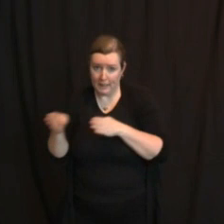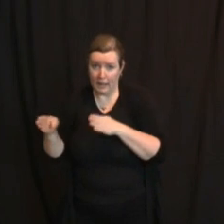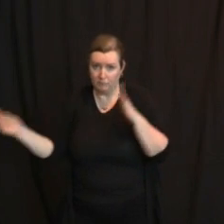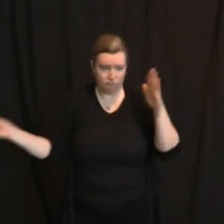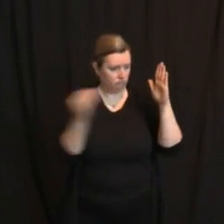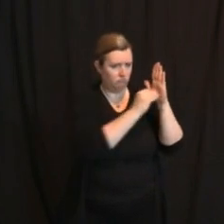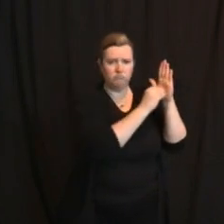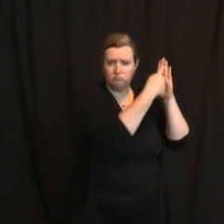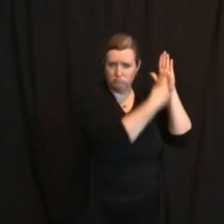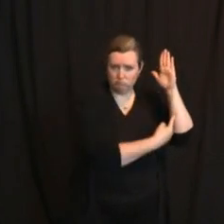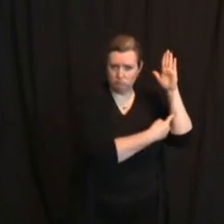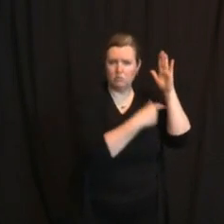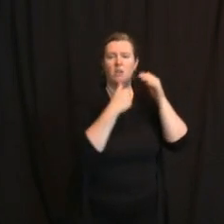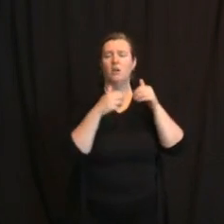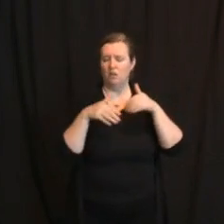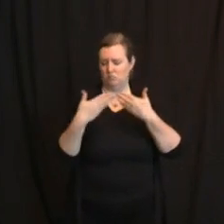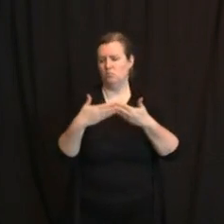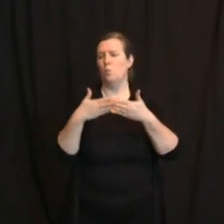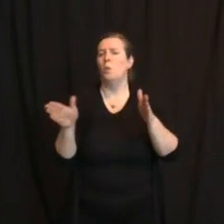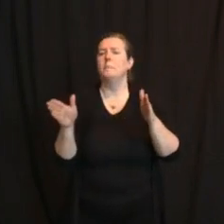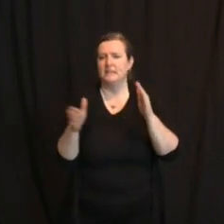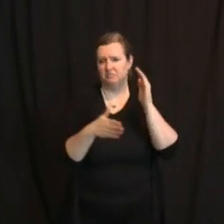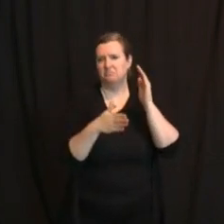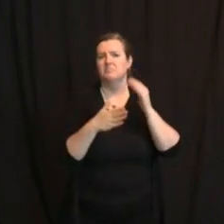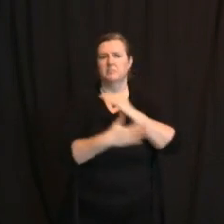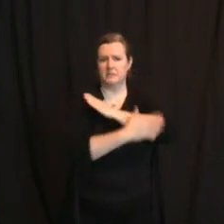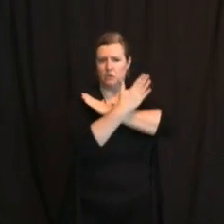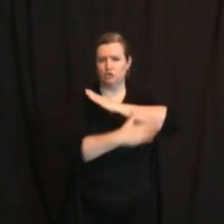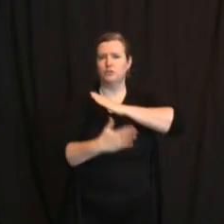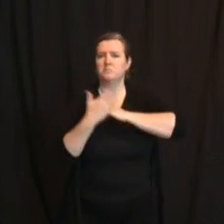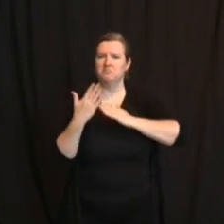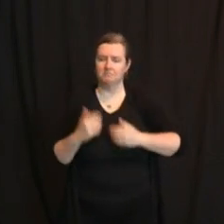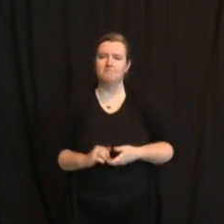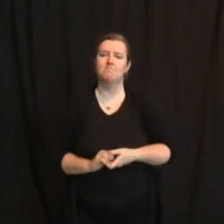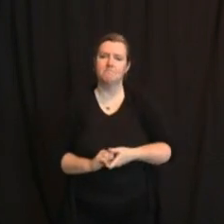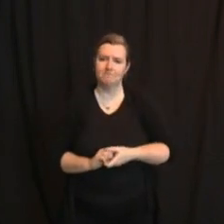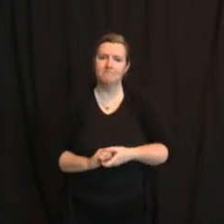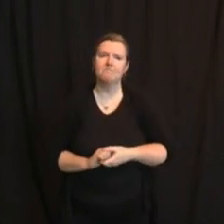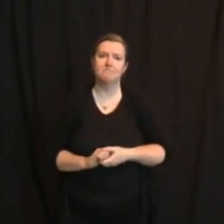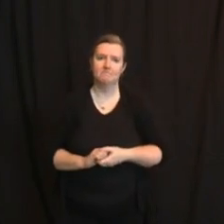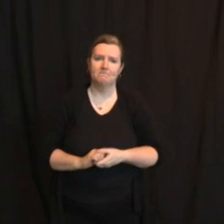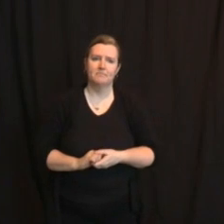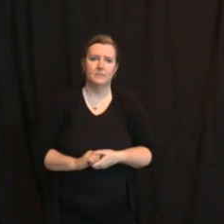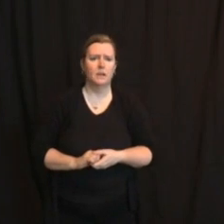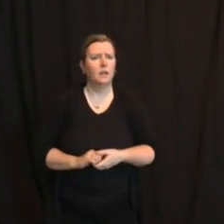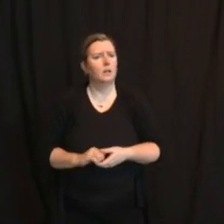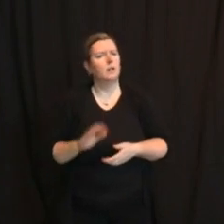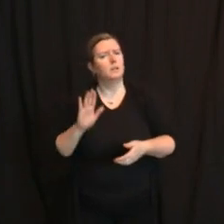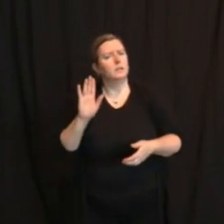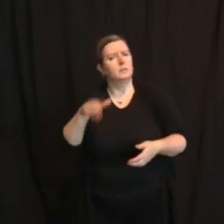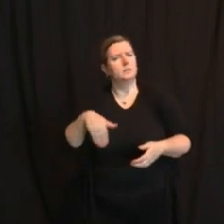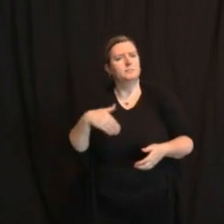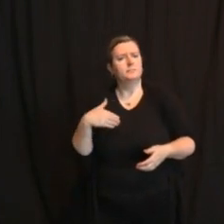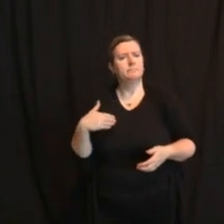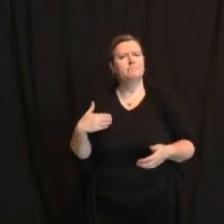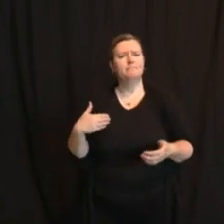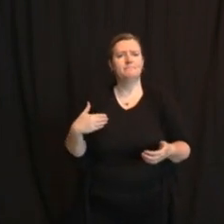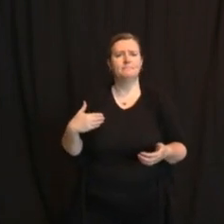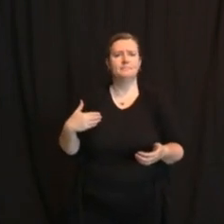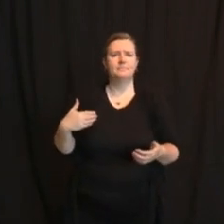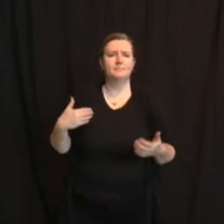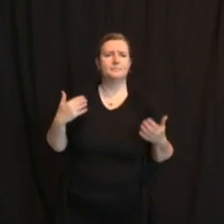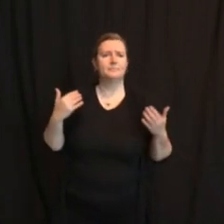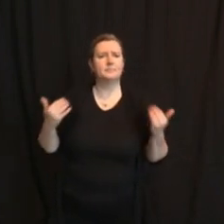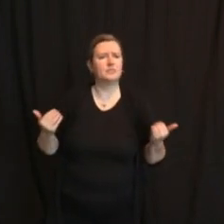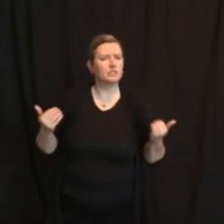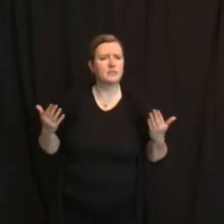Len, for this and for all. And I know our team thanks you. Now, I don't know why I feel this way today, but I